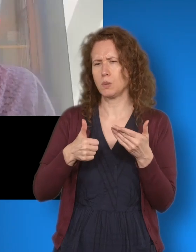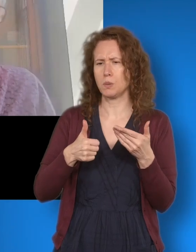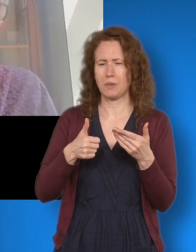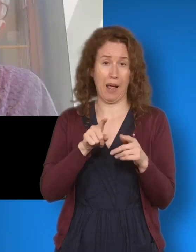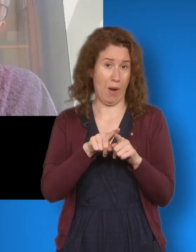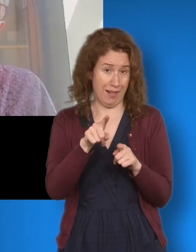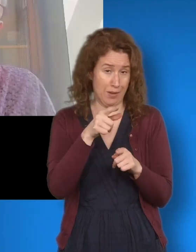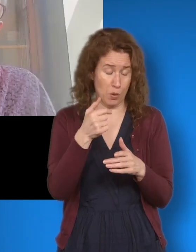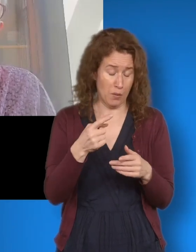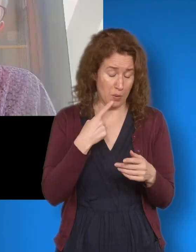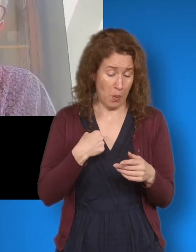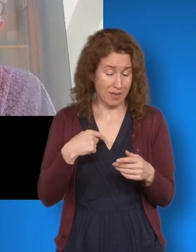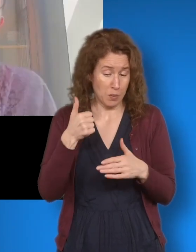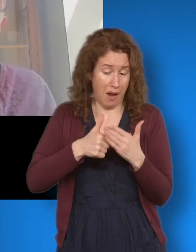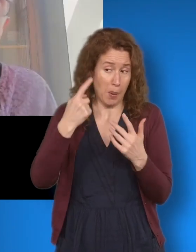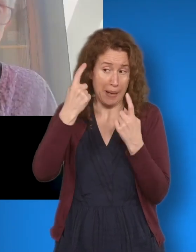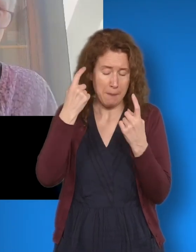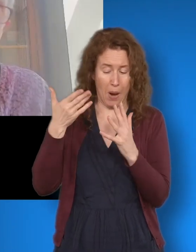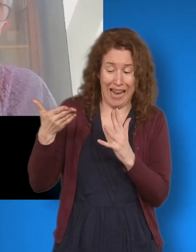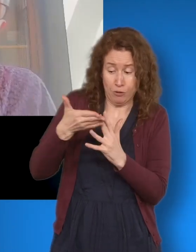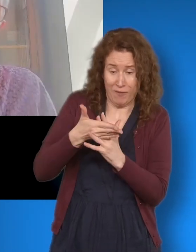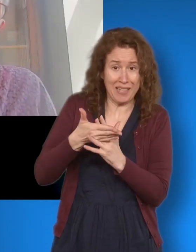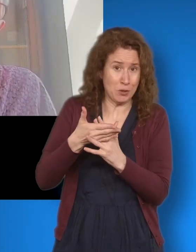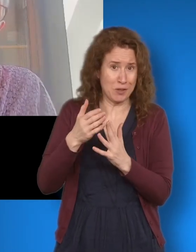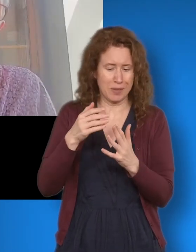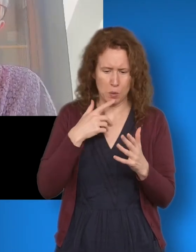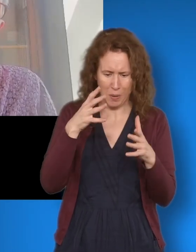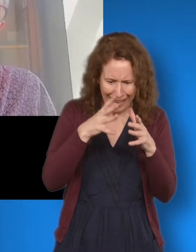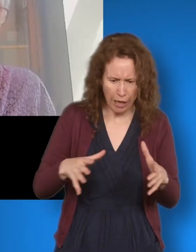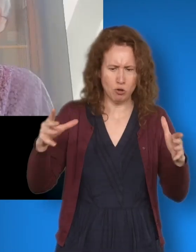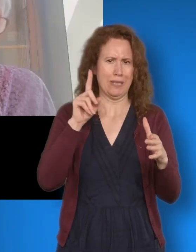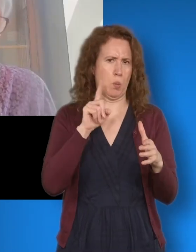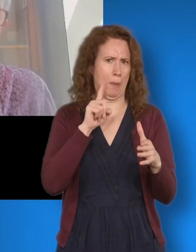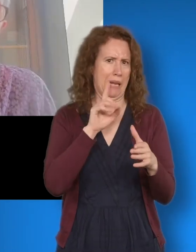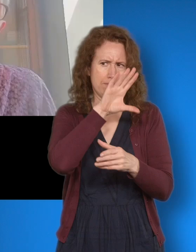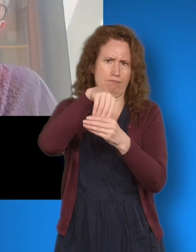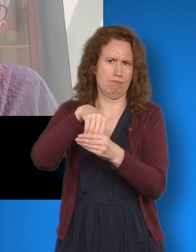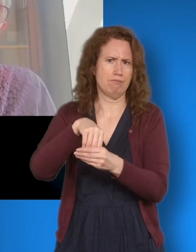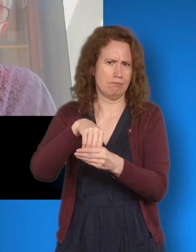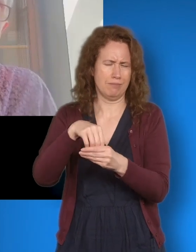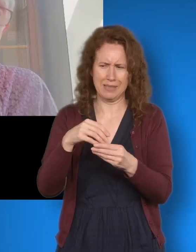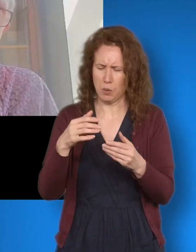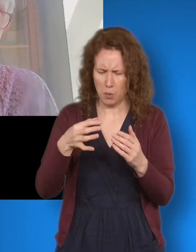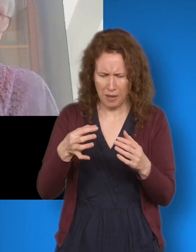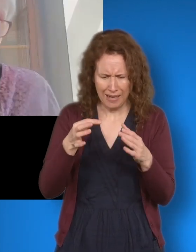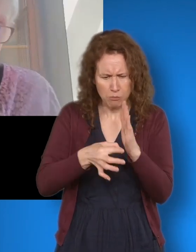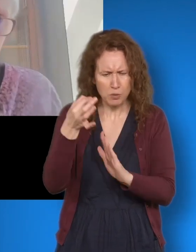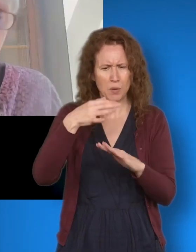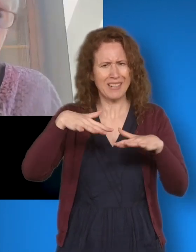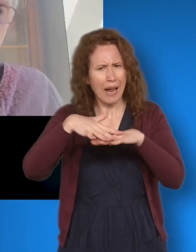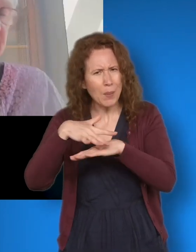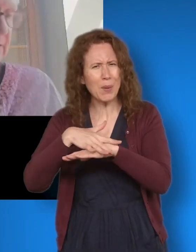you provoked us to think about some interventions to sort of disrupt this a little bit, to increase women's participation and to enhance their networks